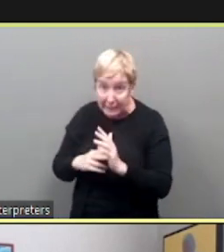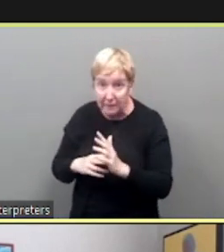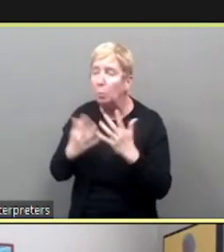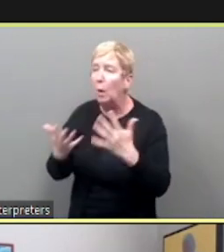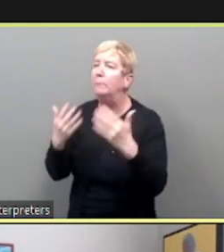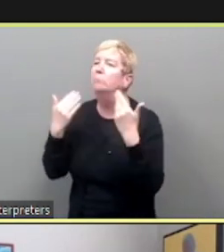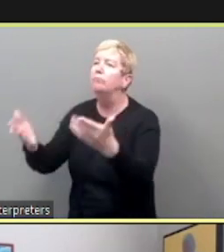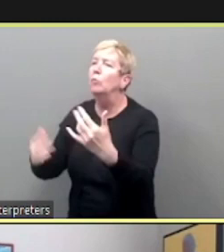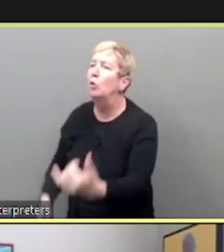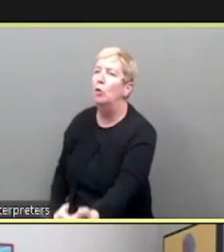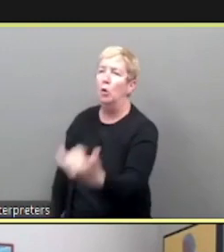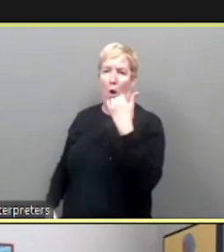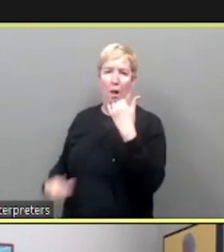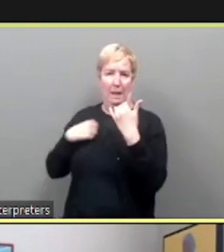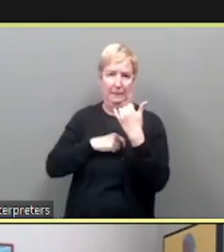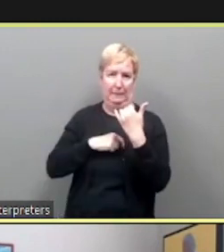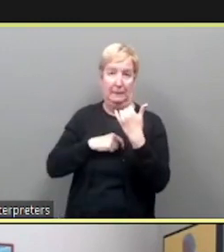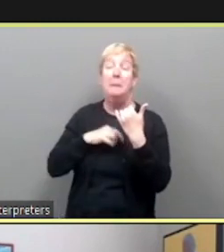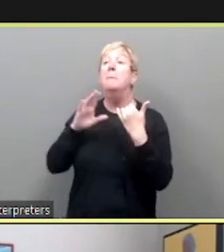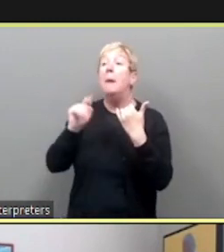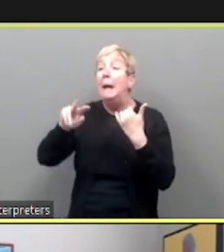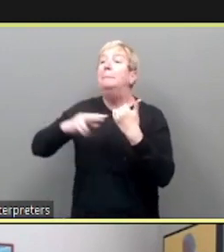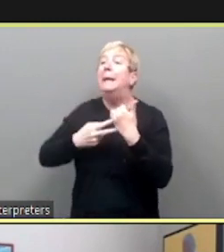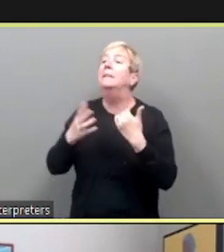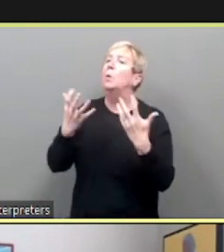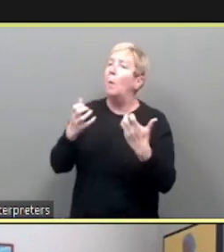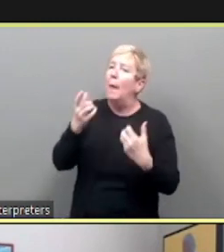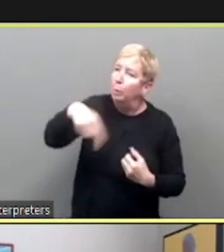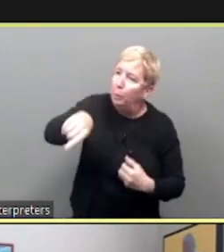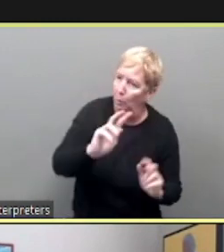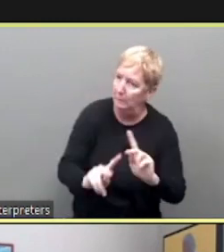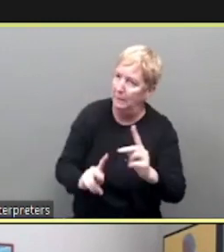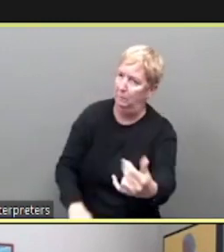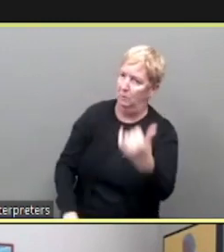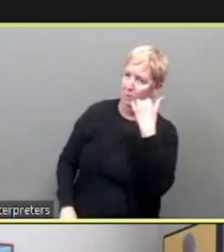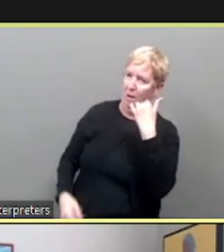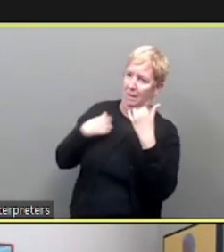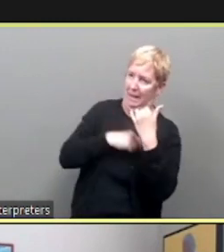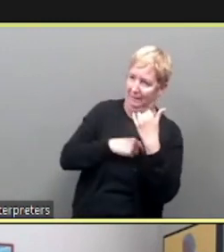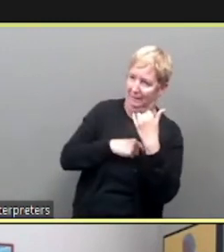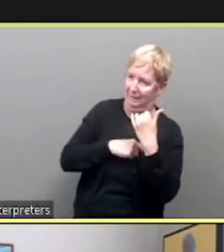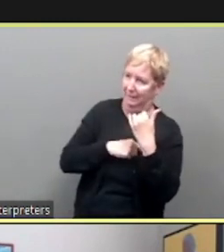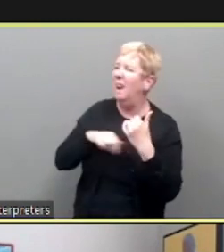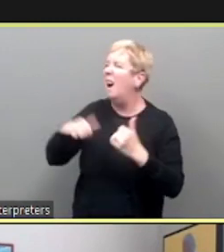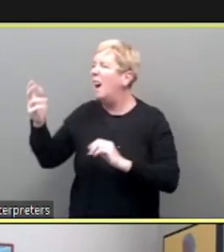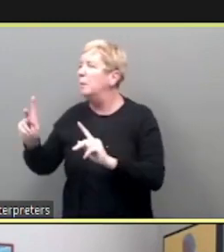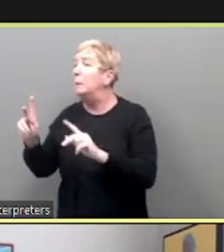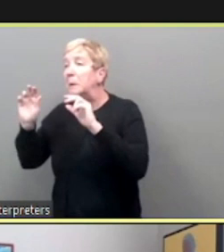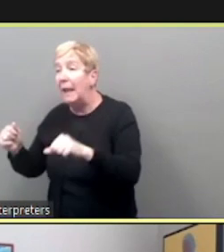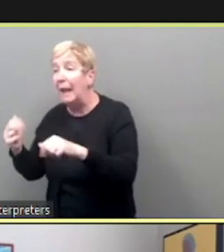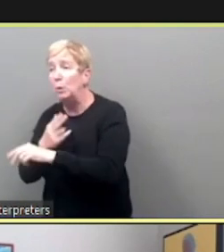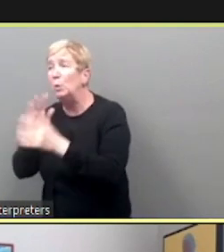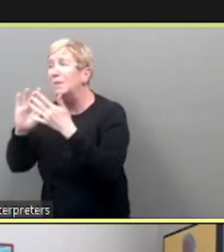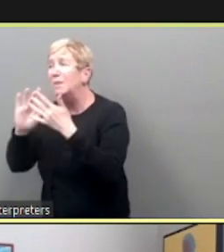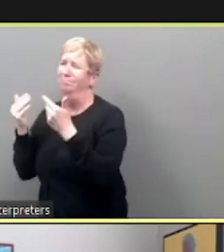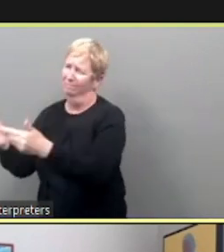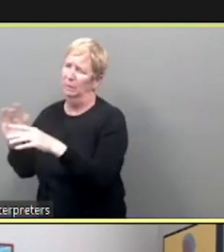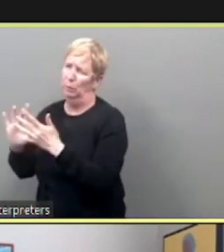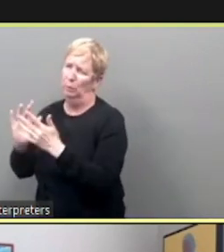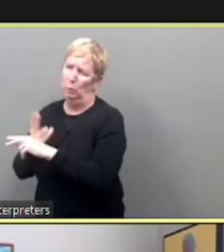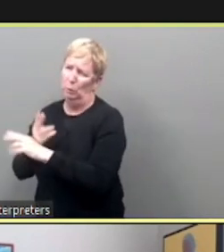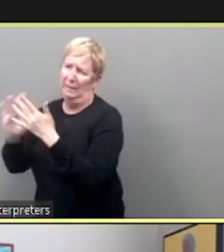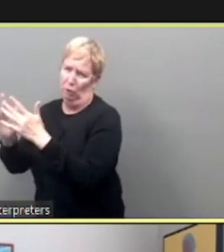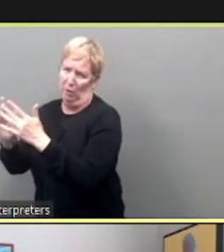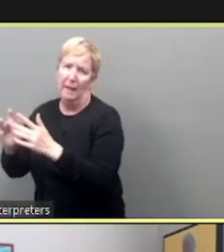save that call center for those people. It's open from 8 a.m. to 8 p.m. Monday through Sunday, every single day of the